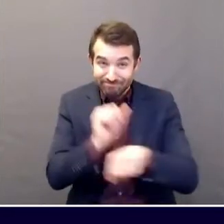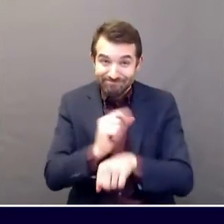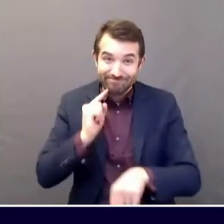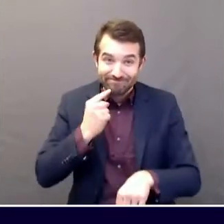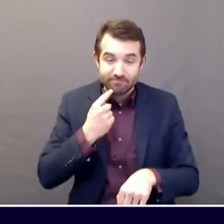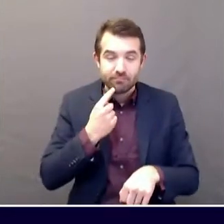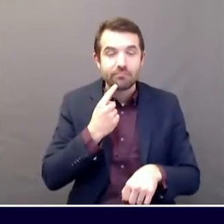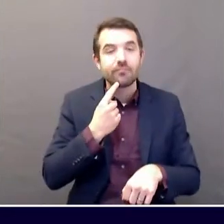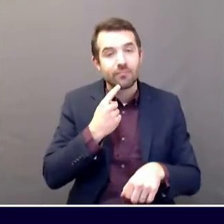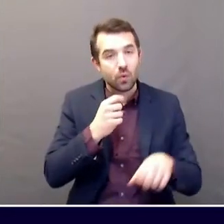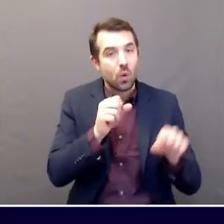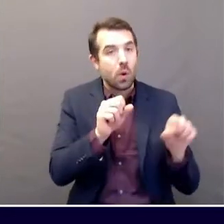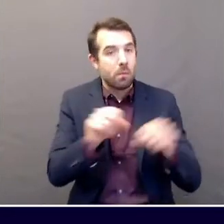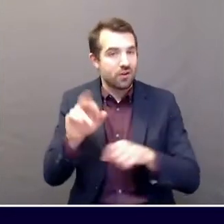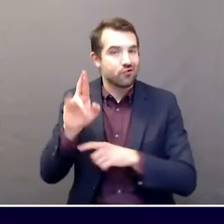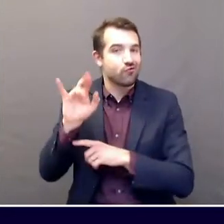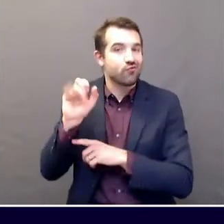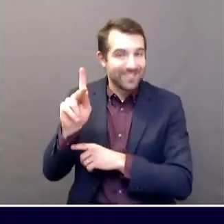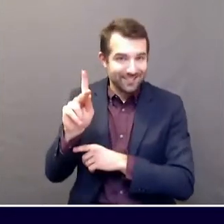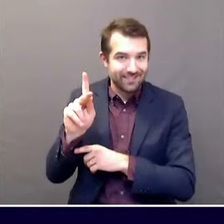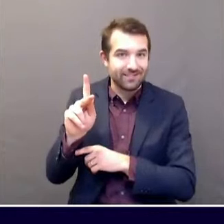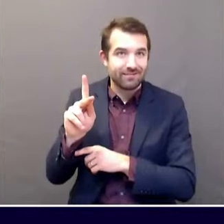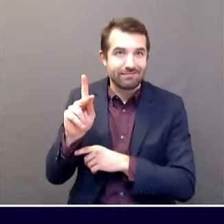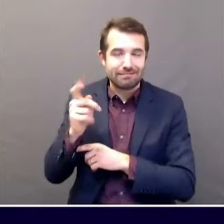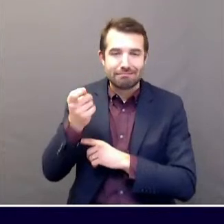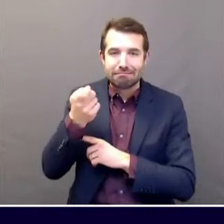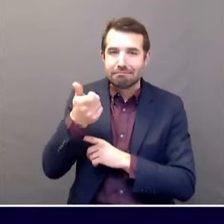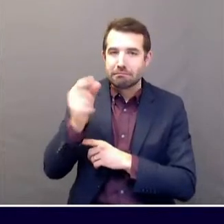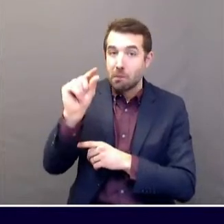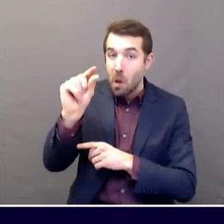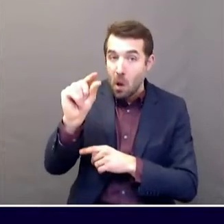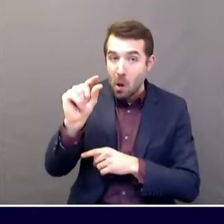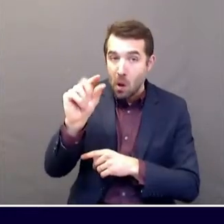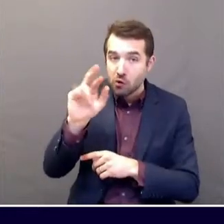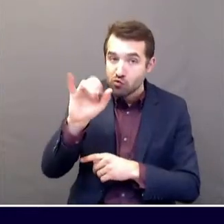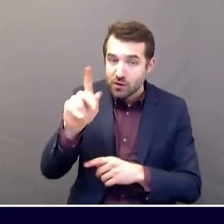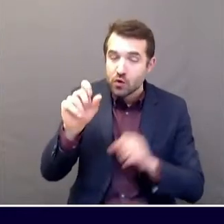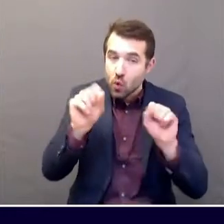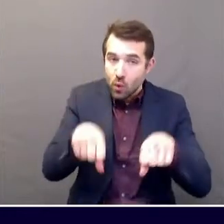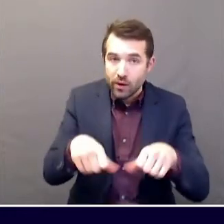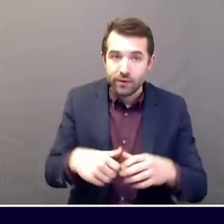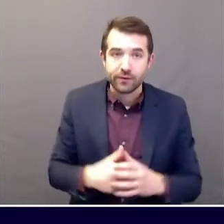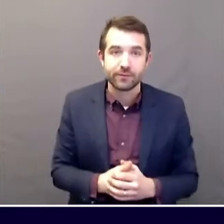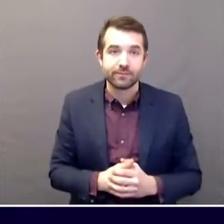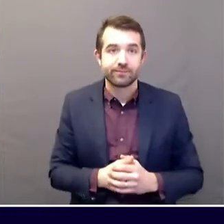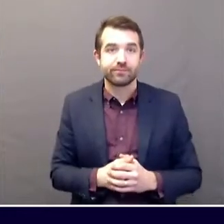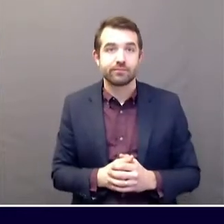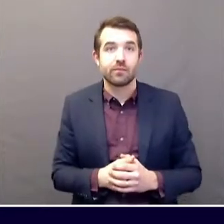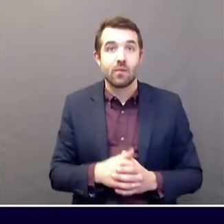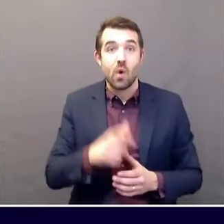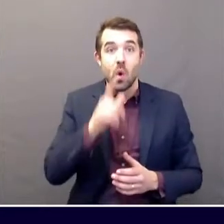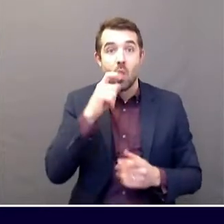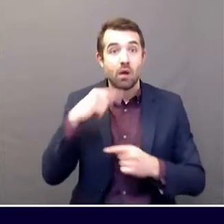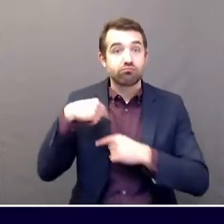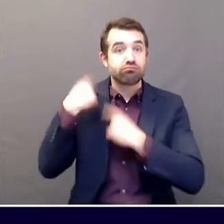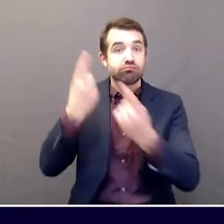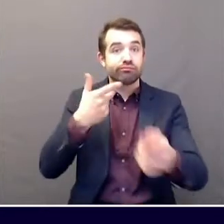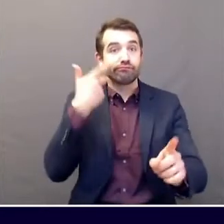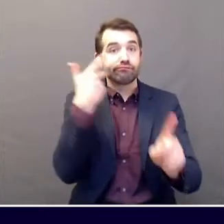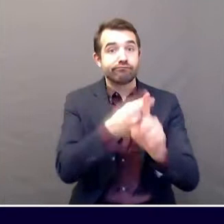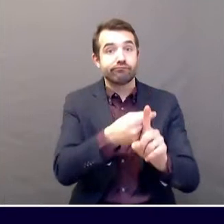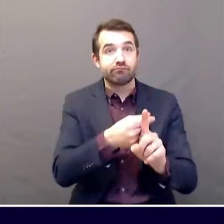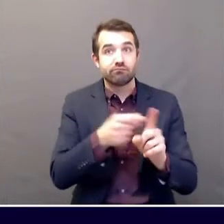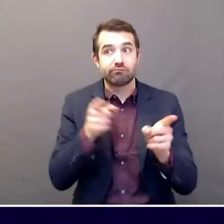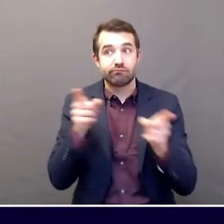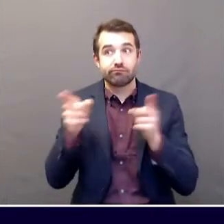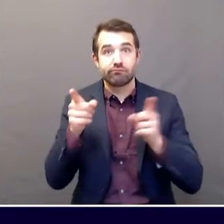are legions of folks who have multiple allergies to different categories of things who have been vaccinated with either the Pfizer or